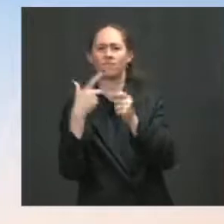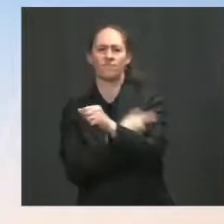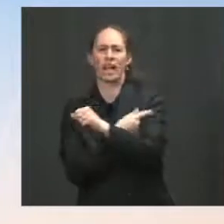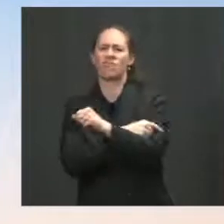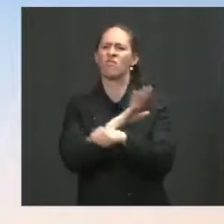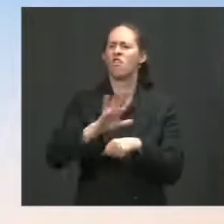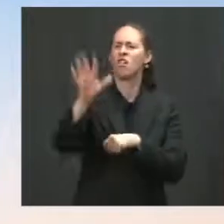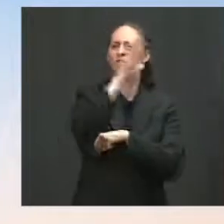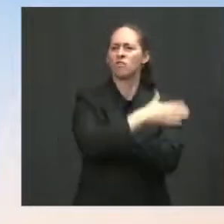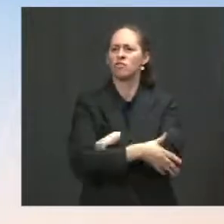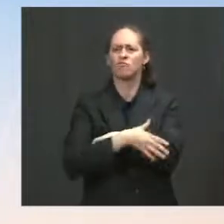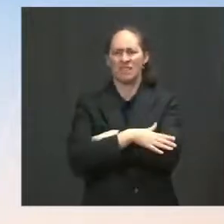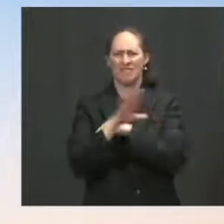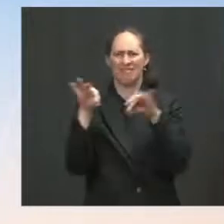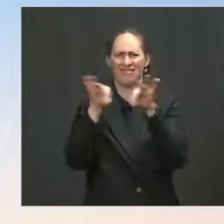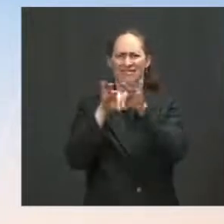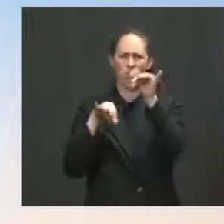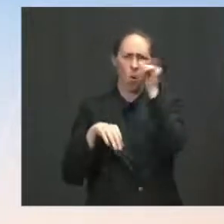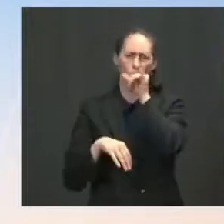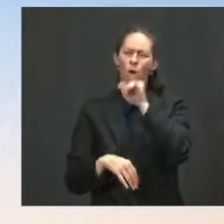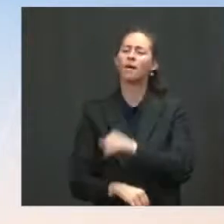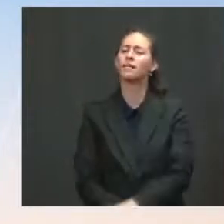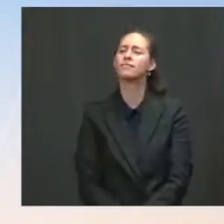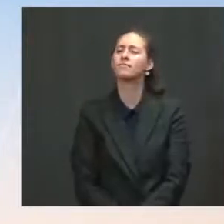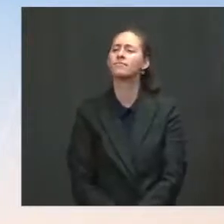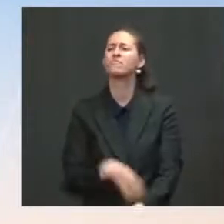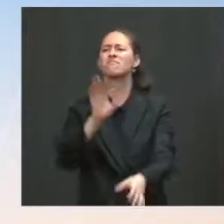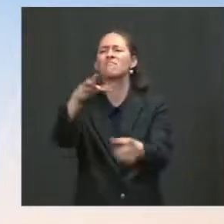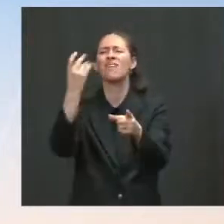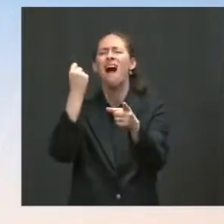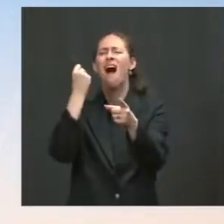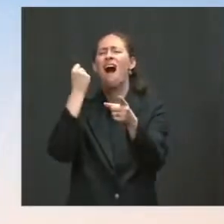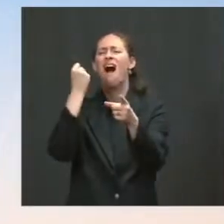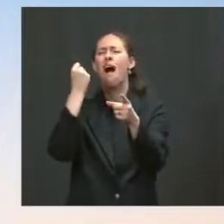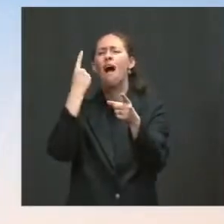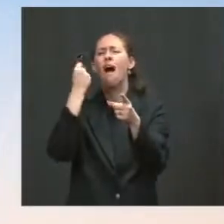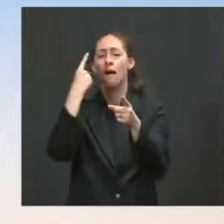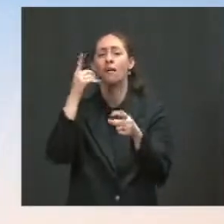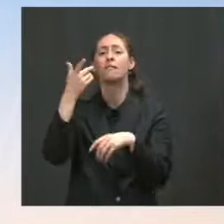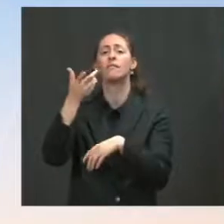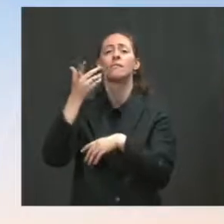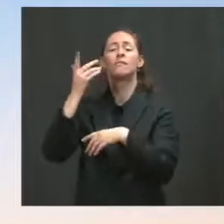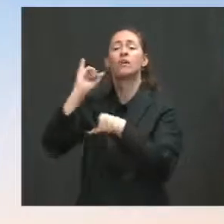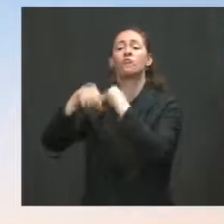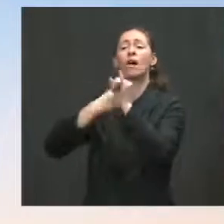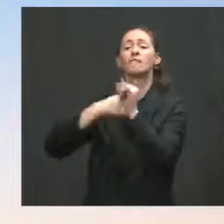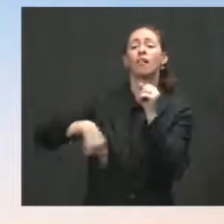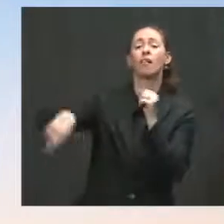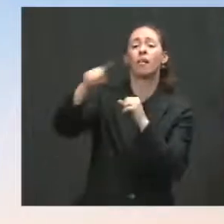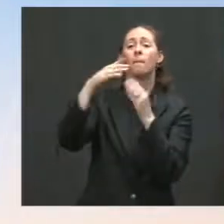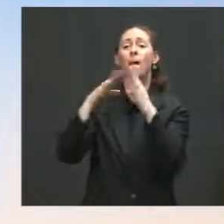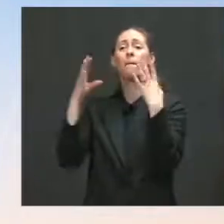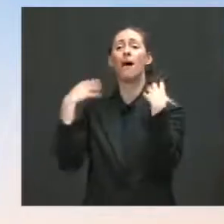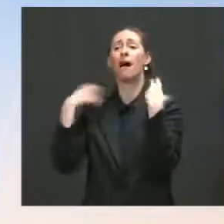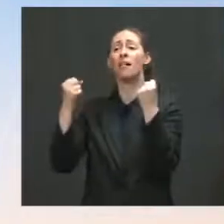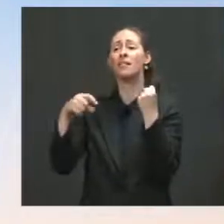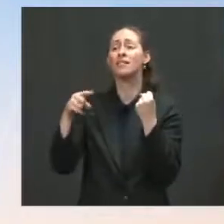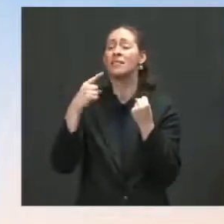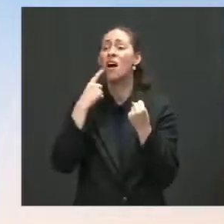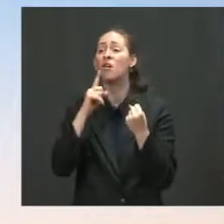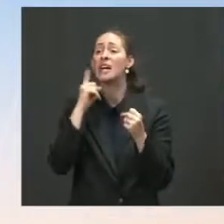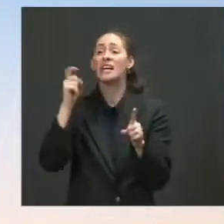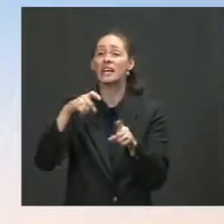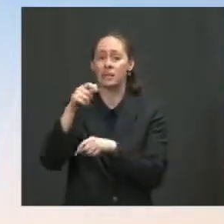But I think you've also seen international public health experts convey that we're going to need 10 billion, 11 billion more doses